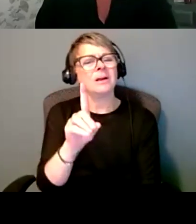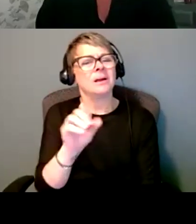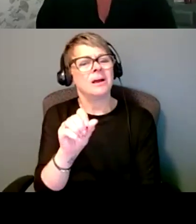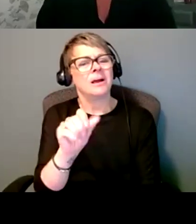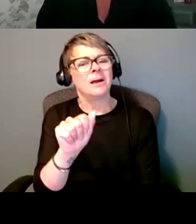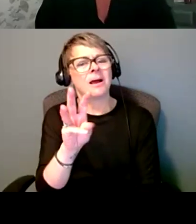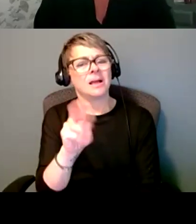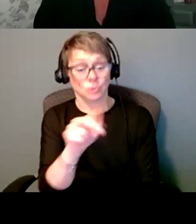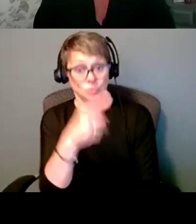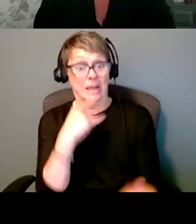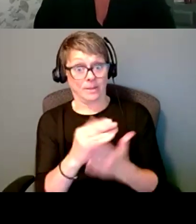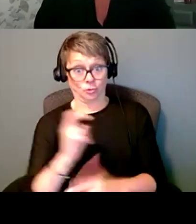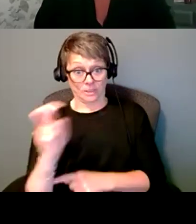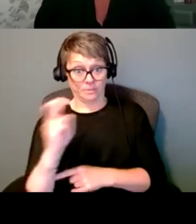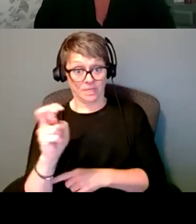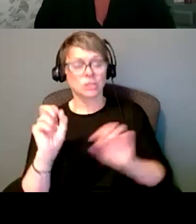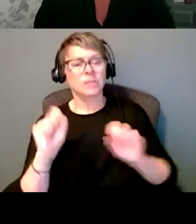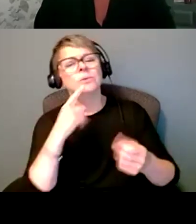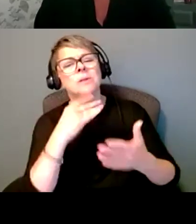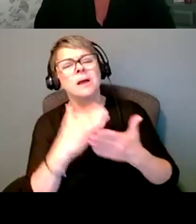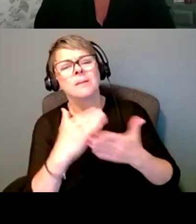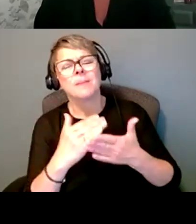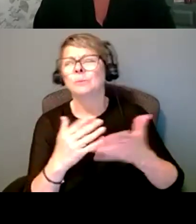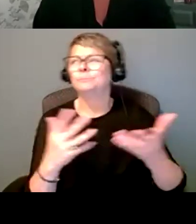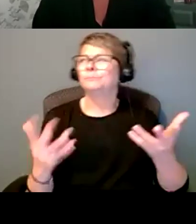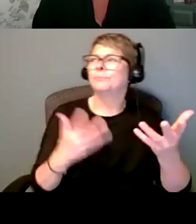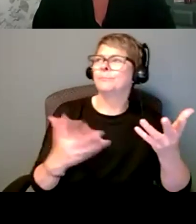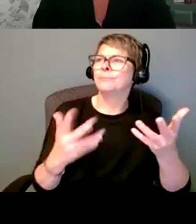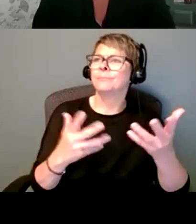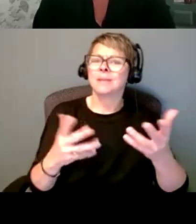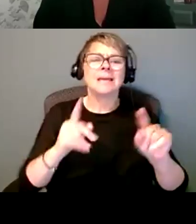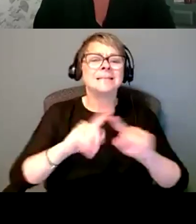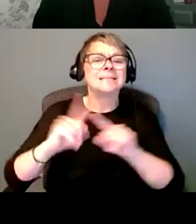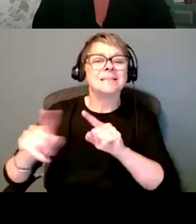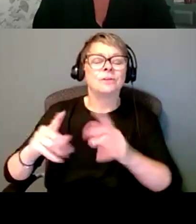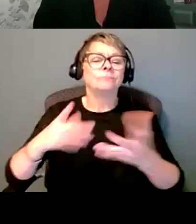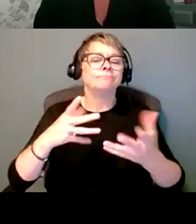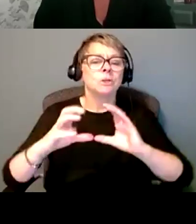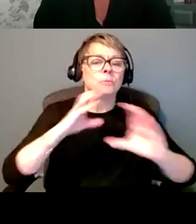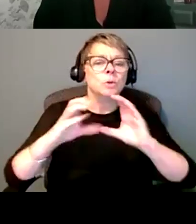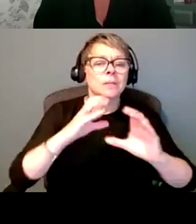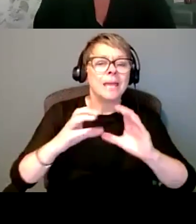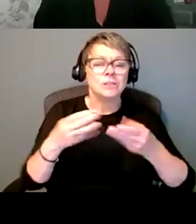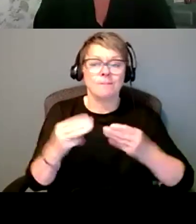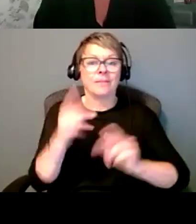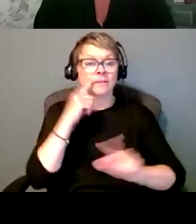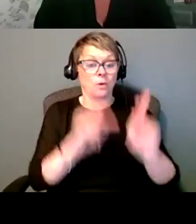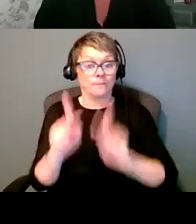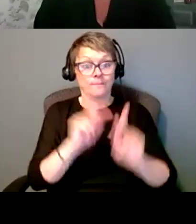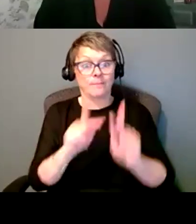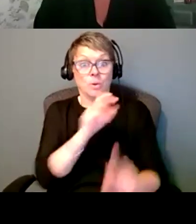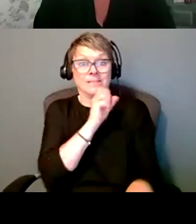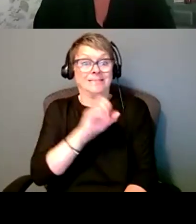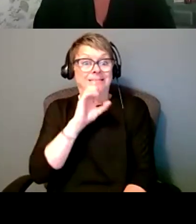transportation, but can you speak a little bit about the level of, let's call it telecom connectedness that people have, and particularly if they're older persons who may have